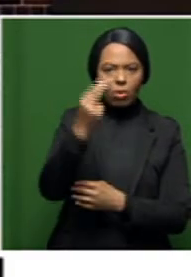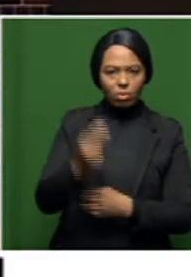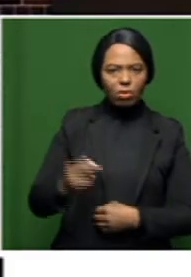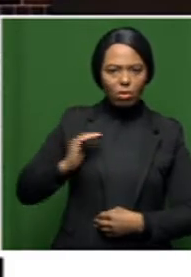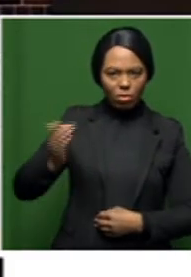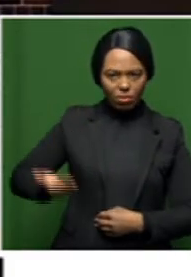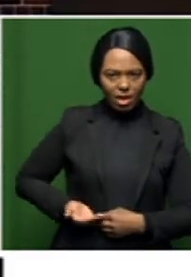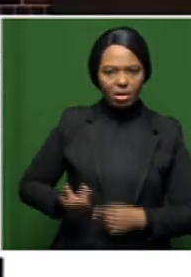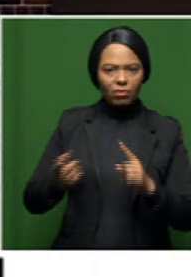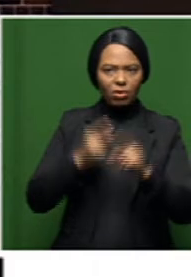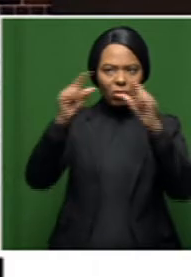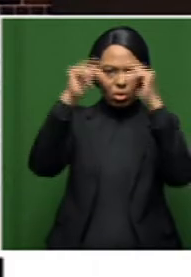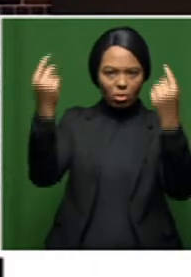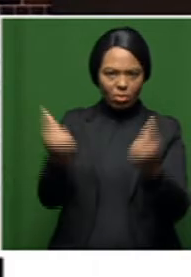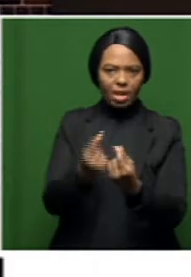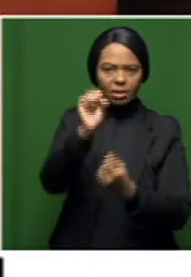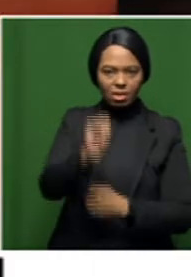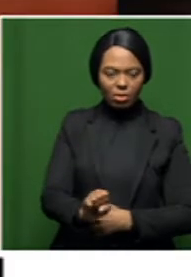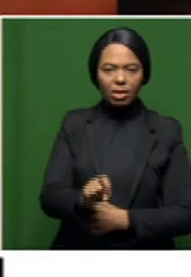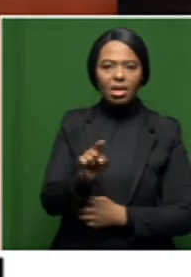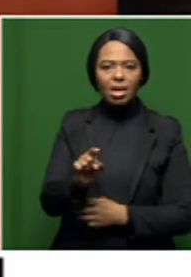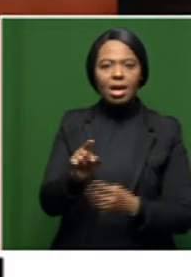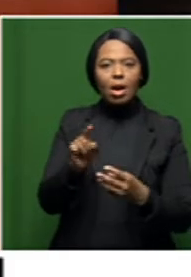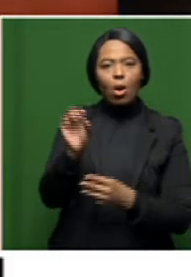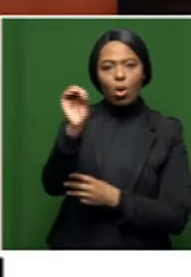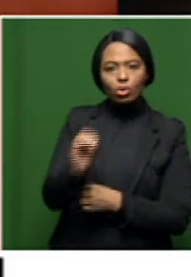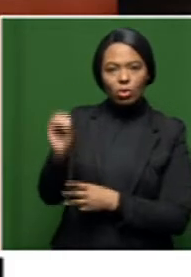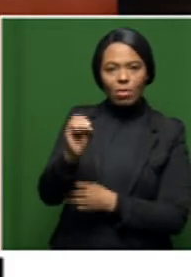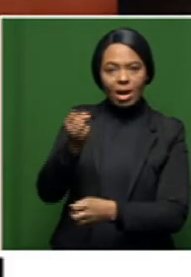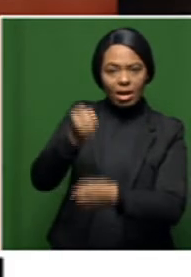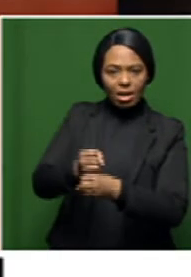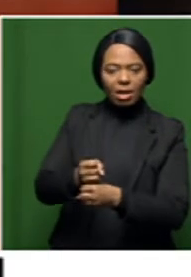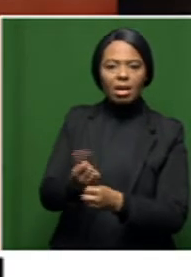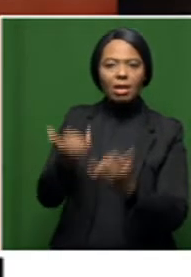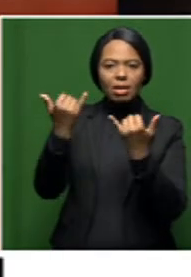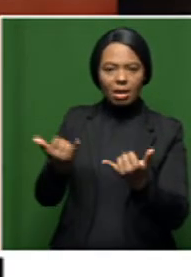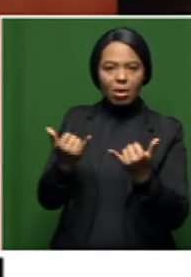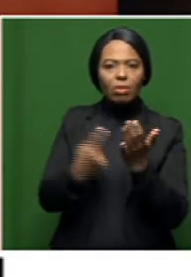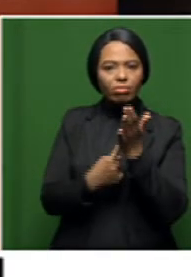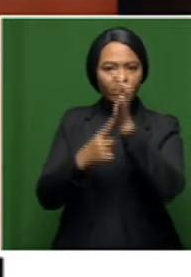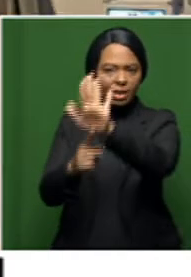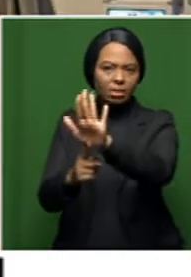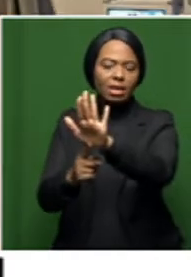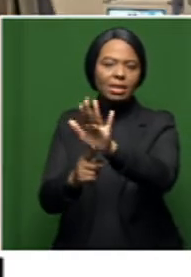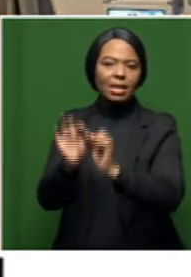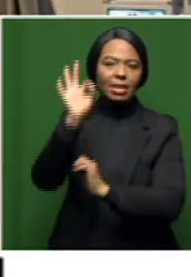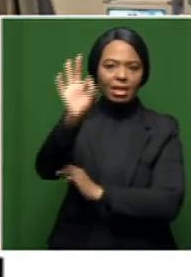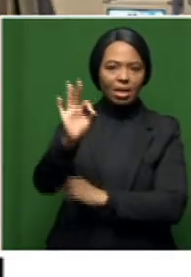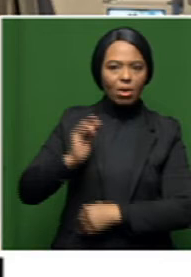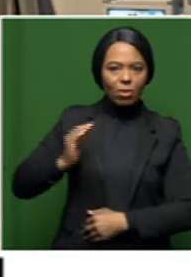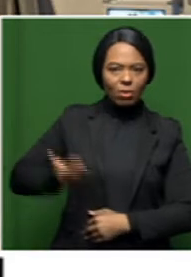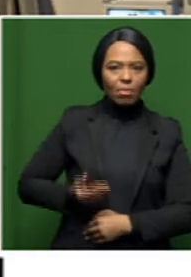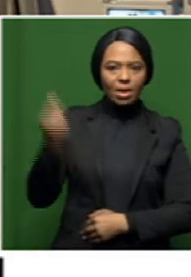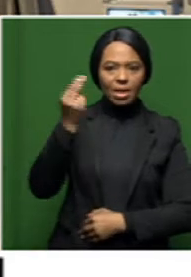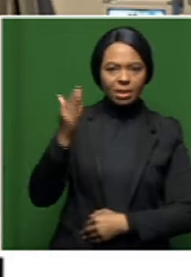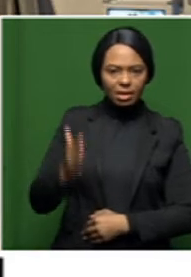Global South. And for the 3rd iteration, in October this year, we are presenting 3 modernist women artists, Frida